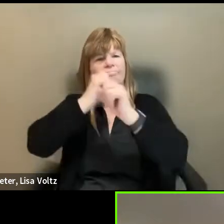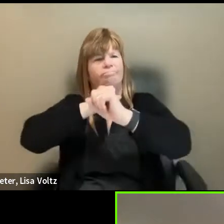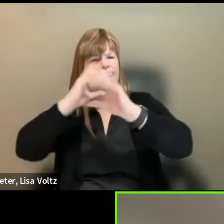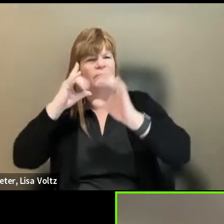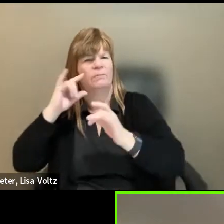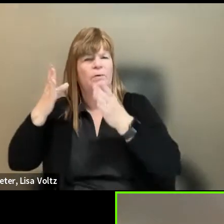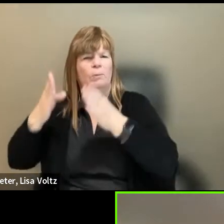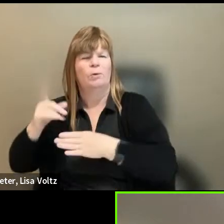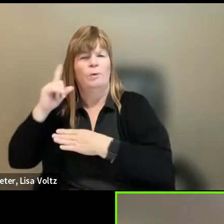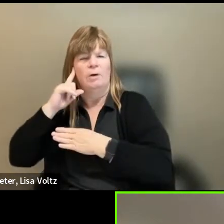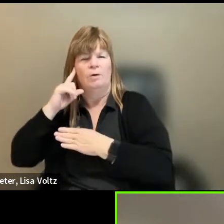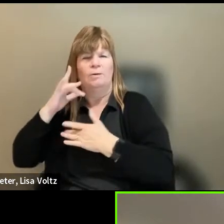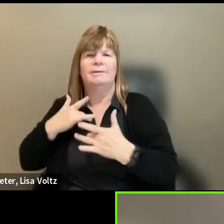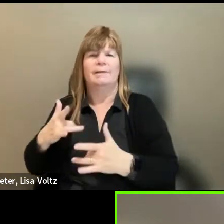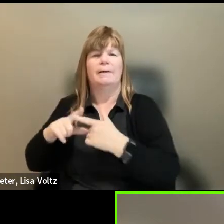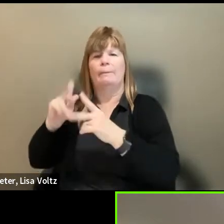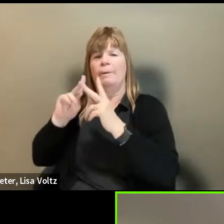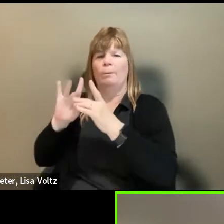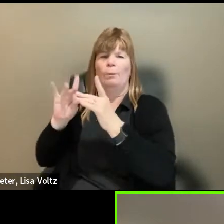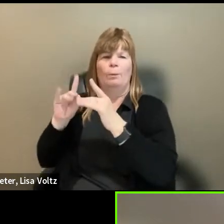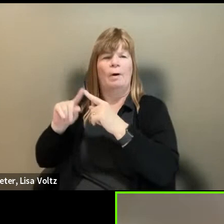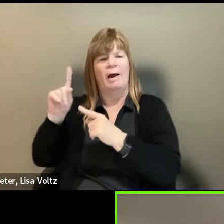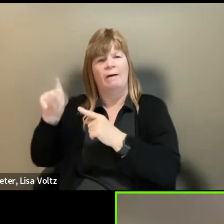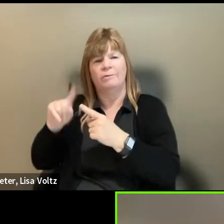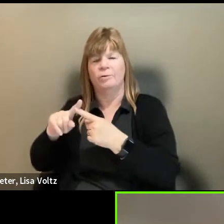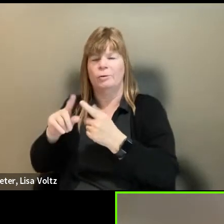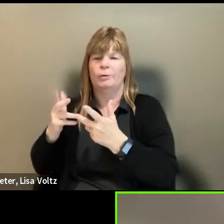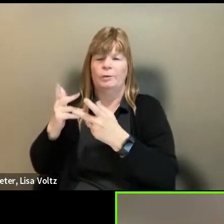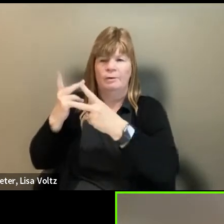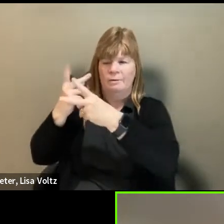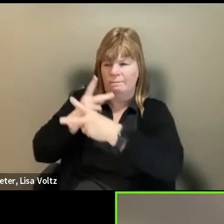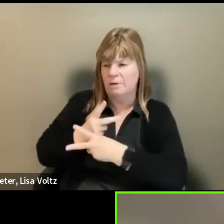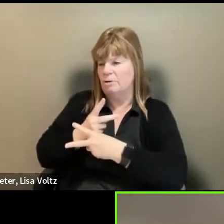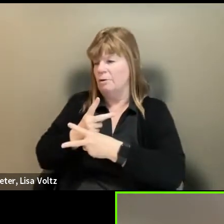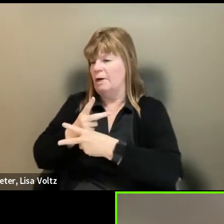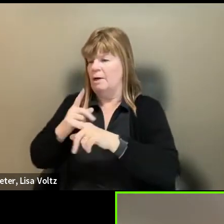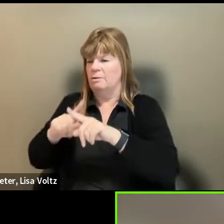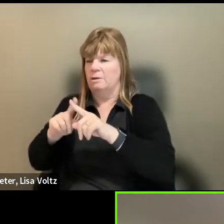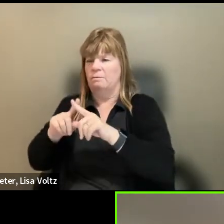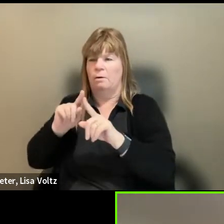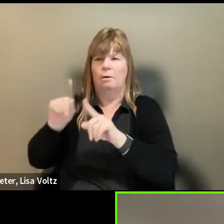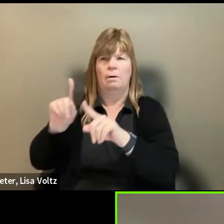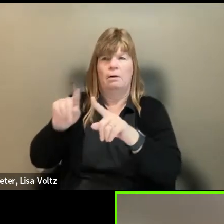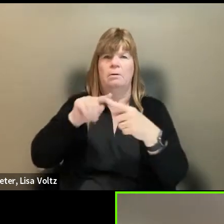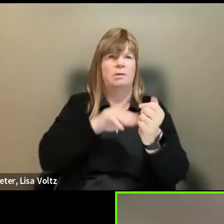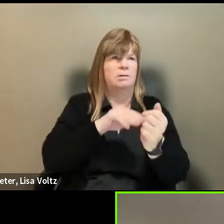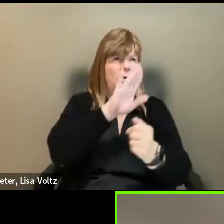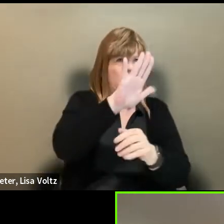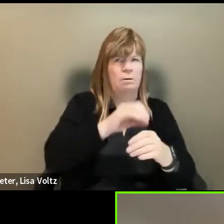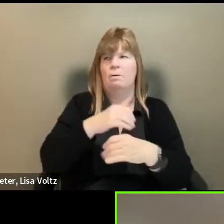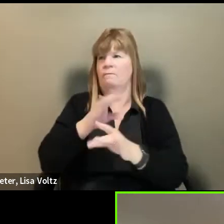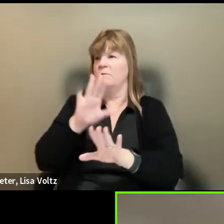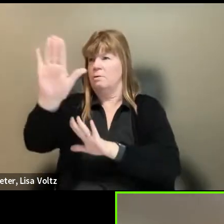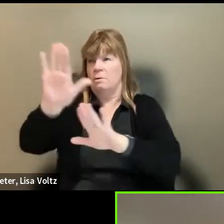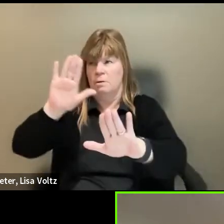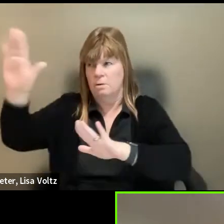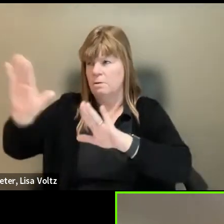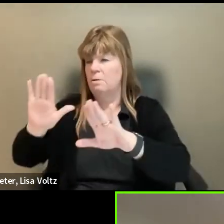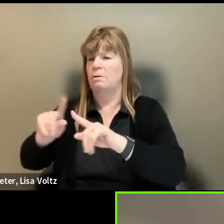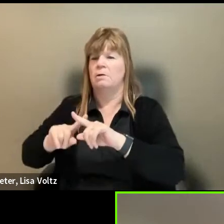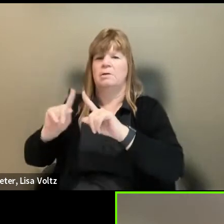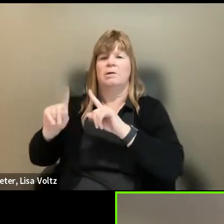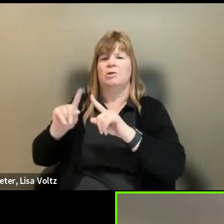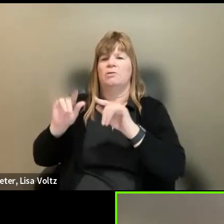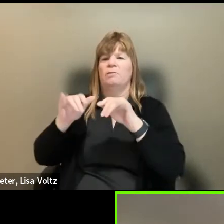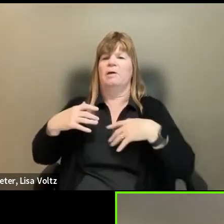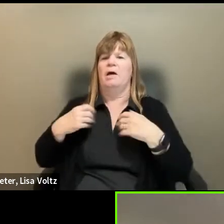you know, we hear all the time from people who are having to navigate, um, multiple different doctor's appointments, different doctor's offices, um, different healthcare